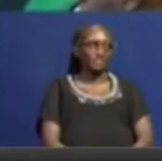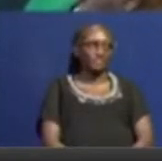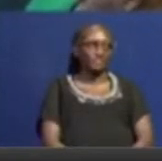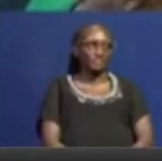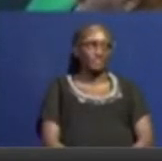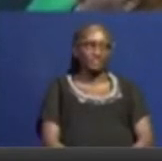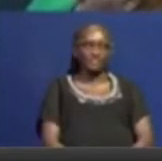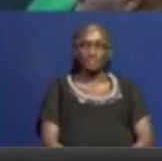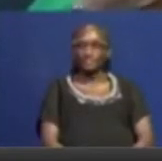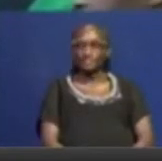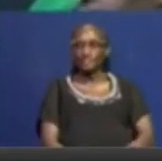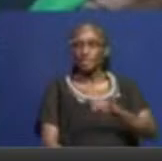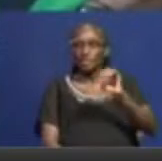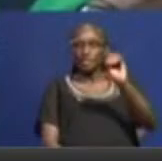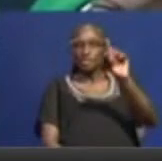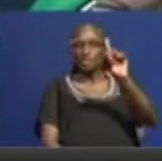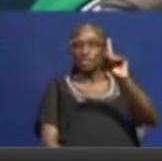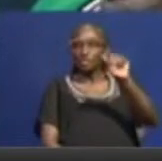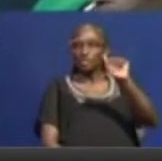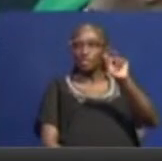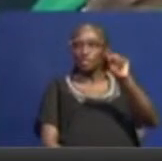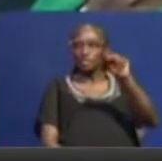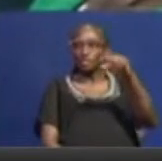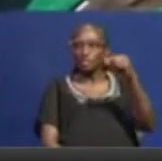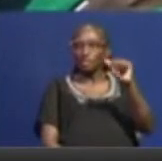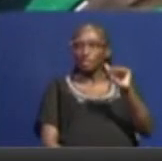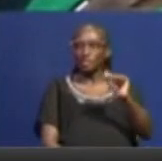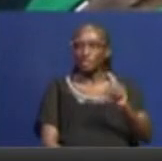Matayos Odanga Geoffrey Makoha.